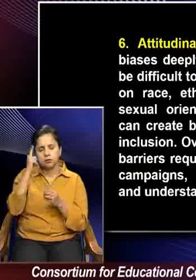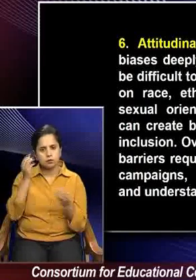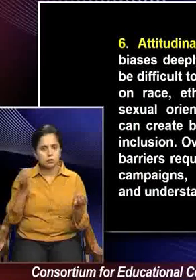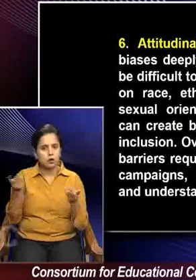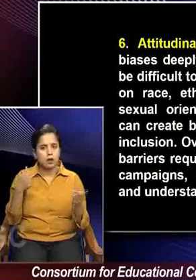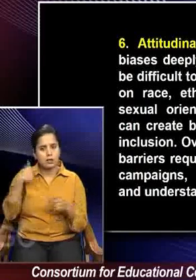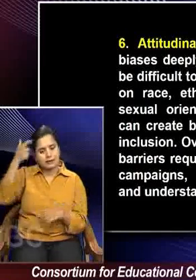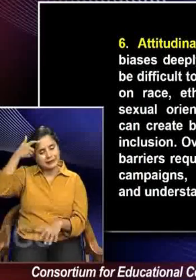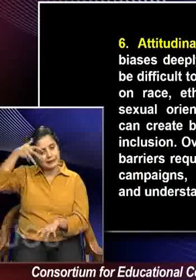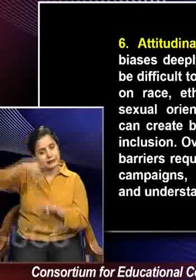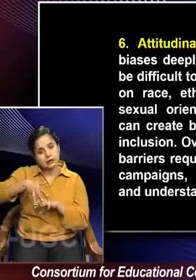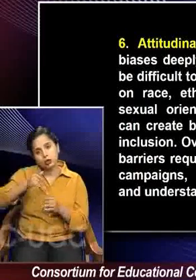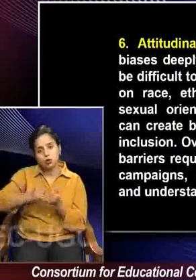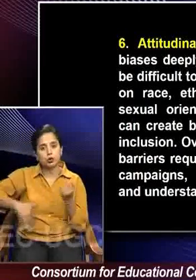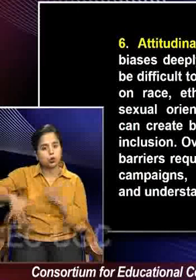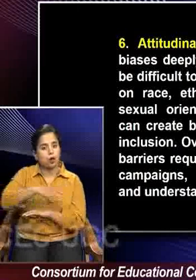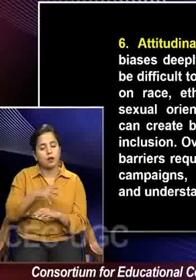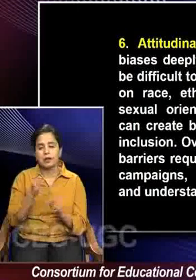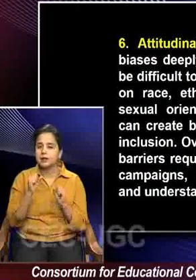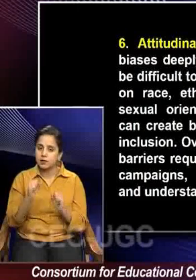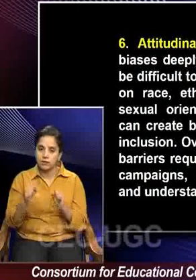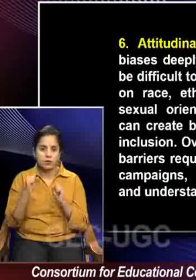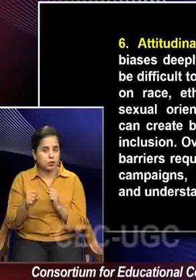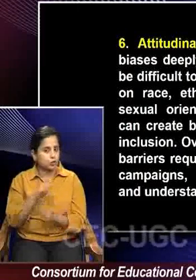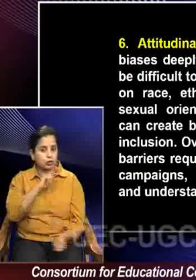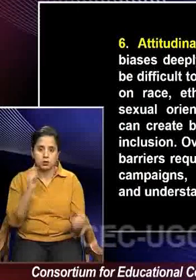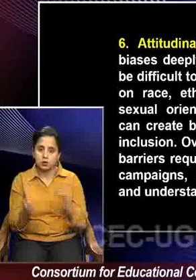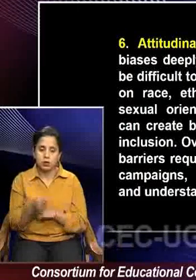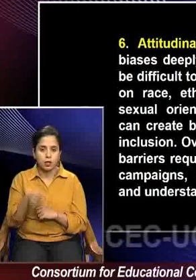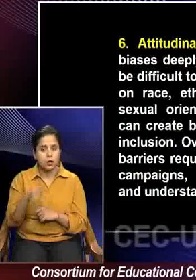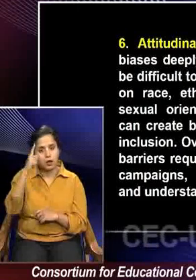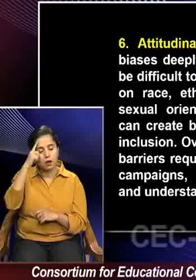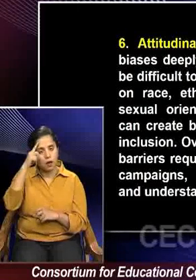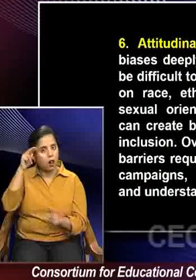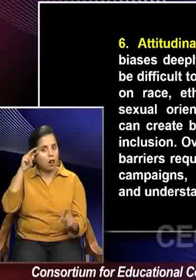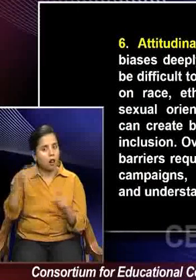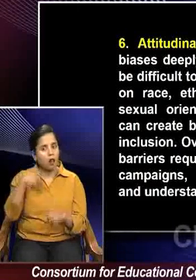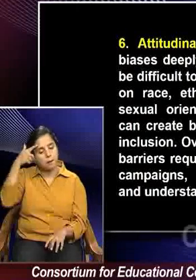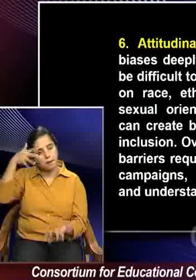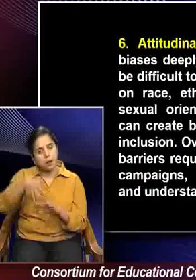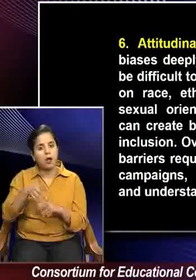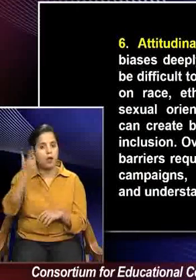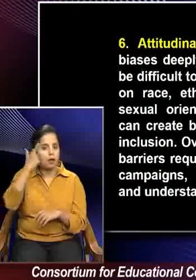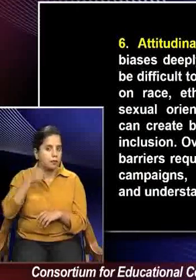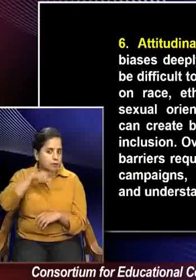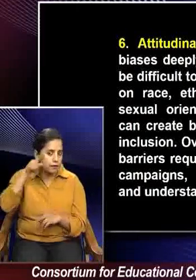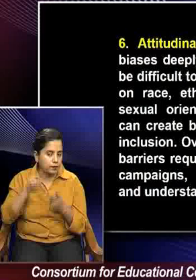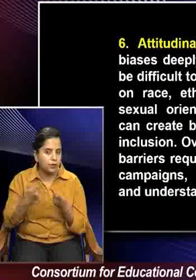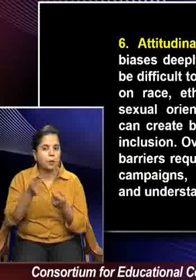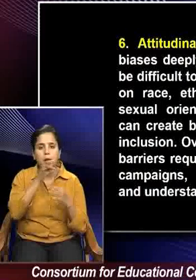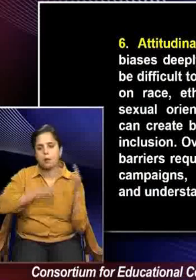in society can be difficult to change. The prejudice based on race,